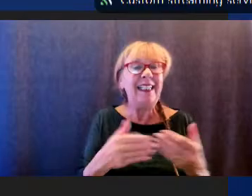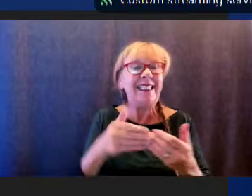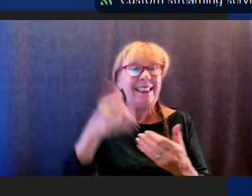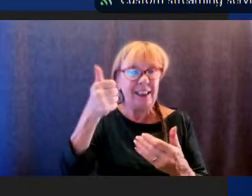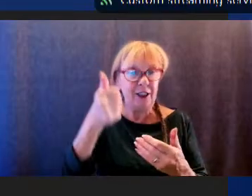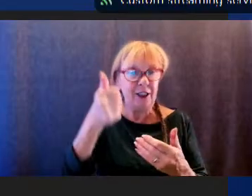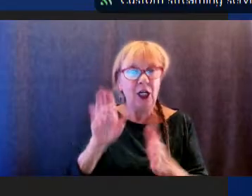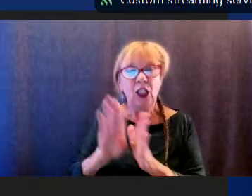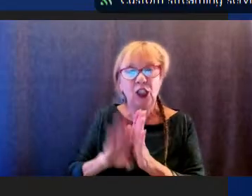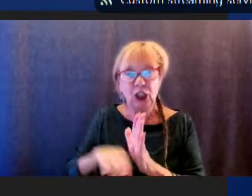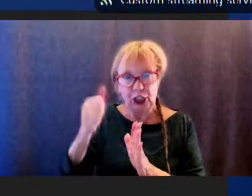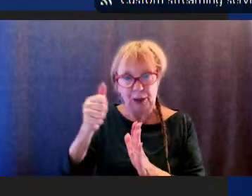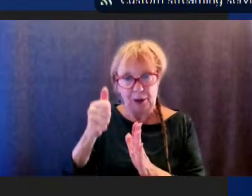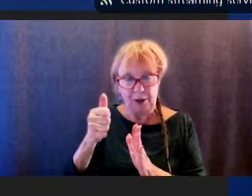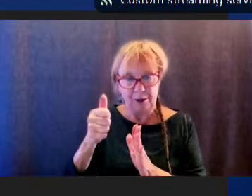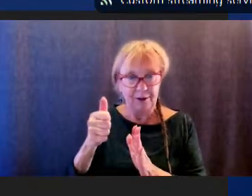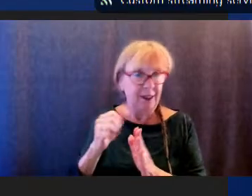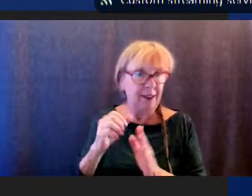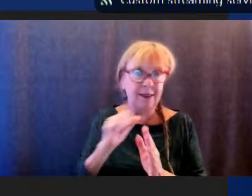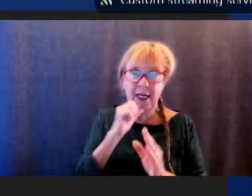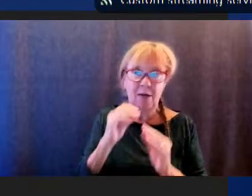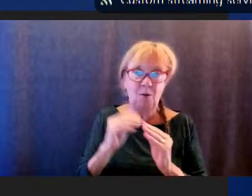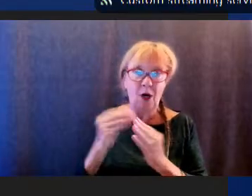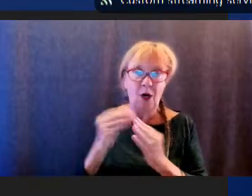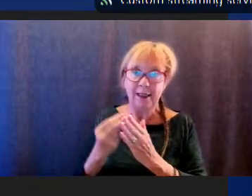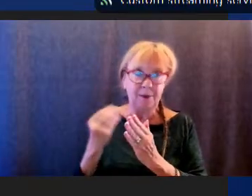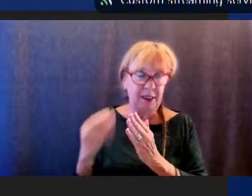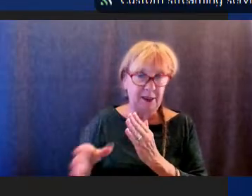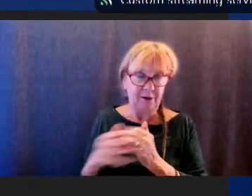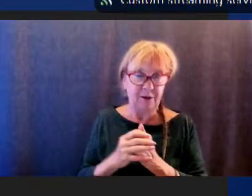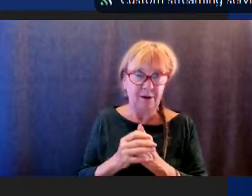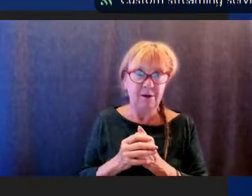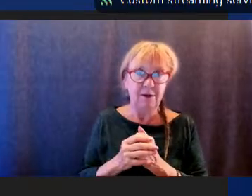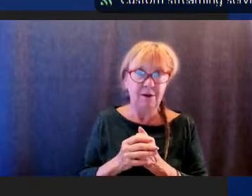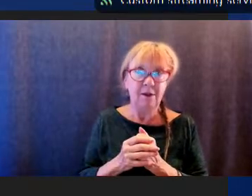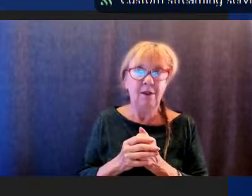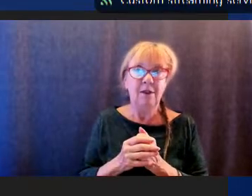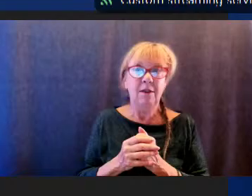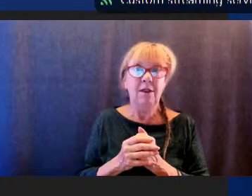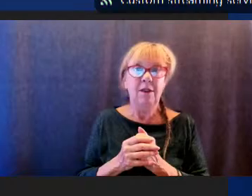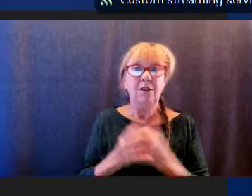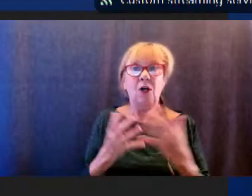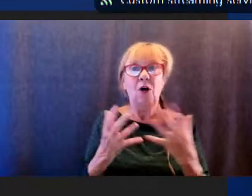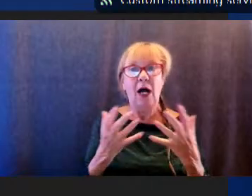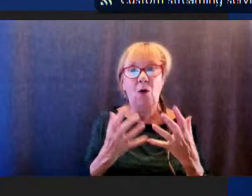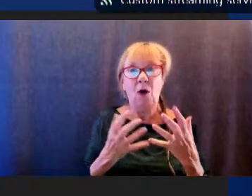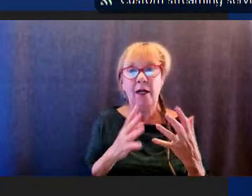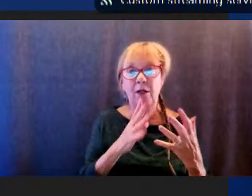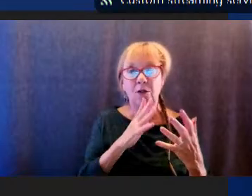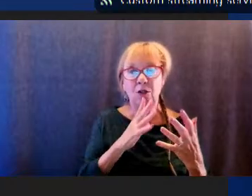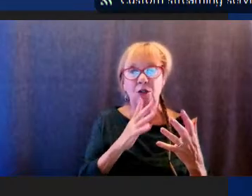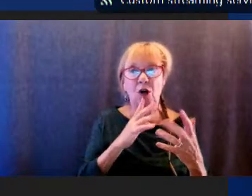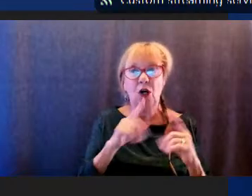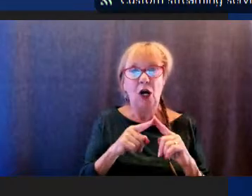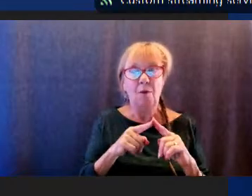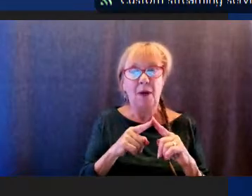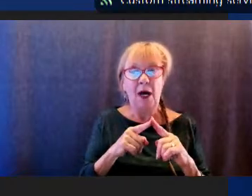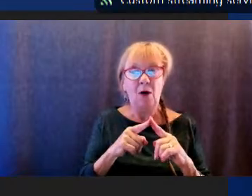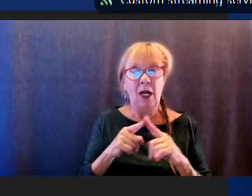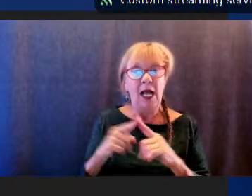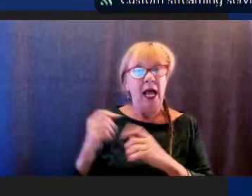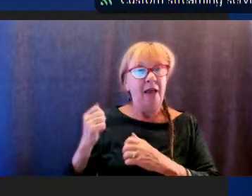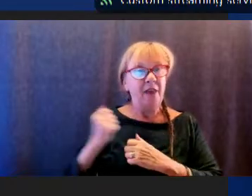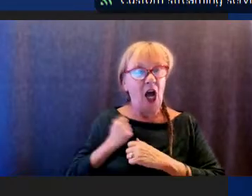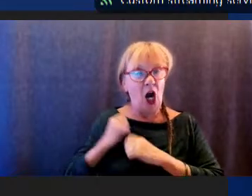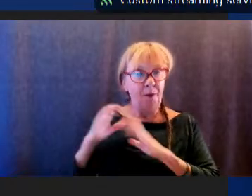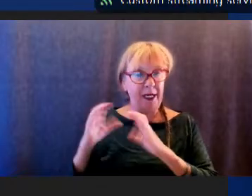affordable, not more expensive. Before I wrap up, I want to touch on the end of the Army Corps' debris